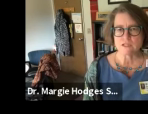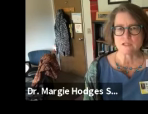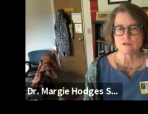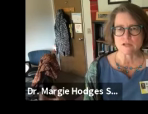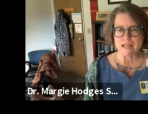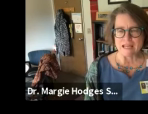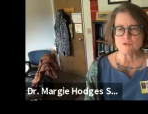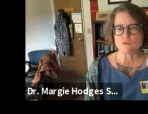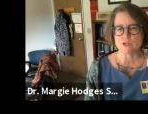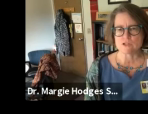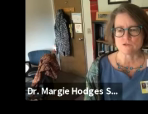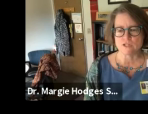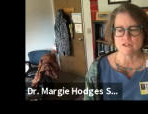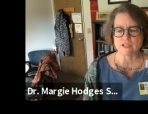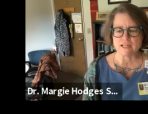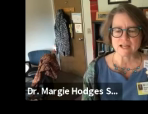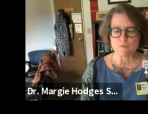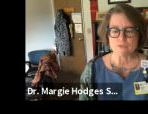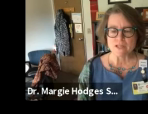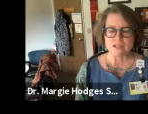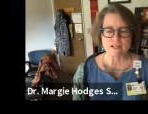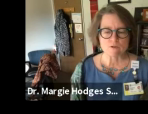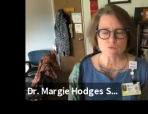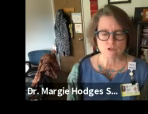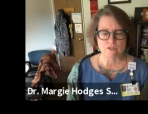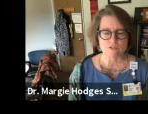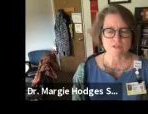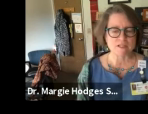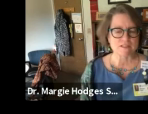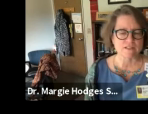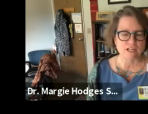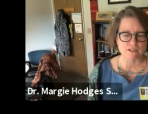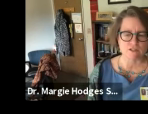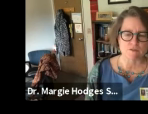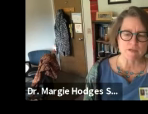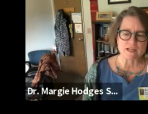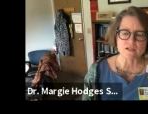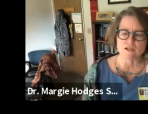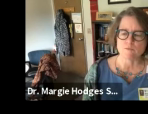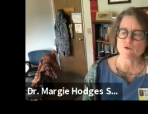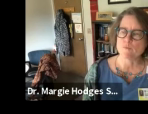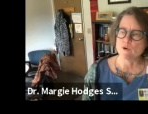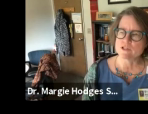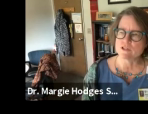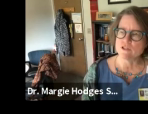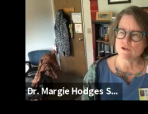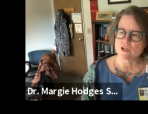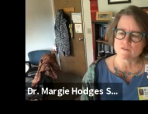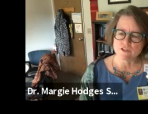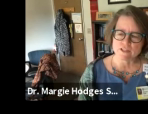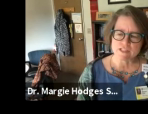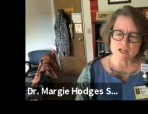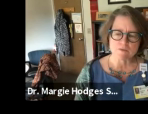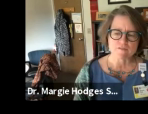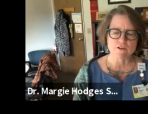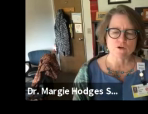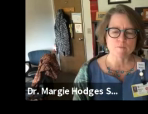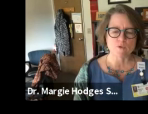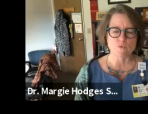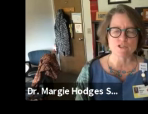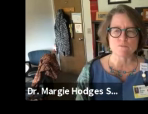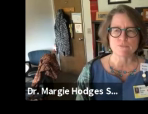disease that came to us through the Erie Canal. And that was work that was done by Dr. Lewis Beck, the report to the New York governor at the time,